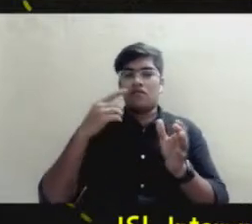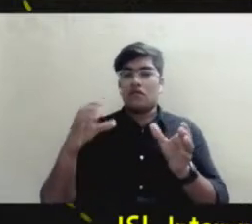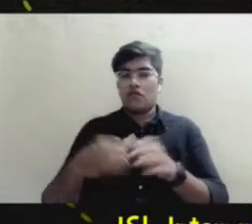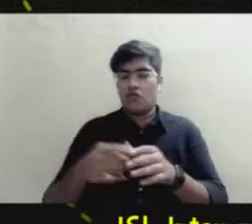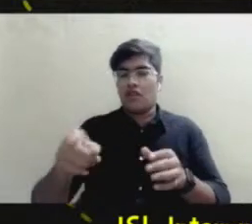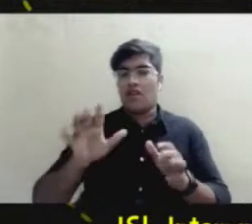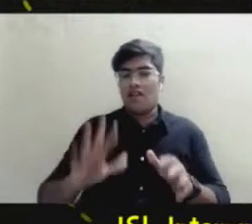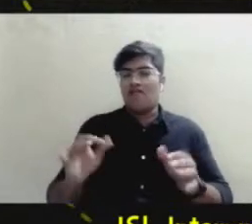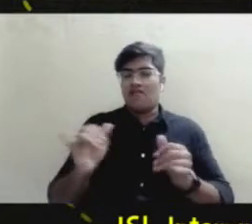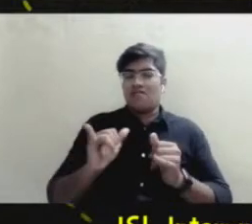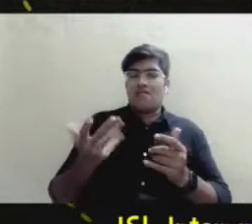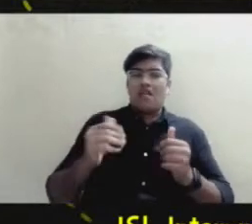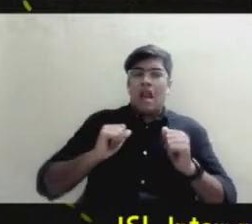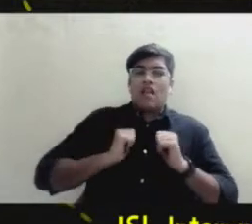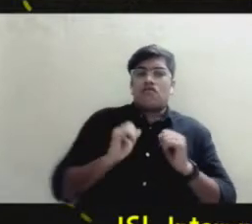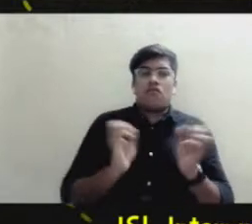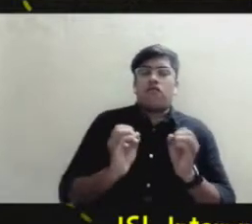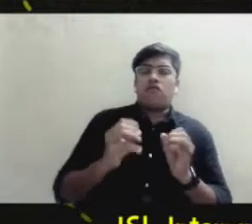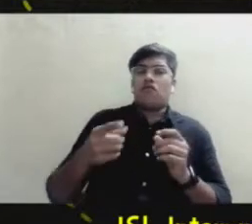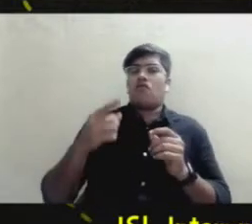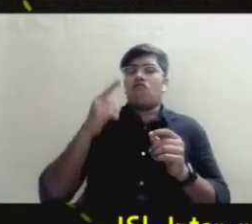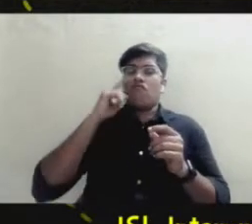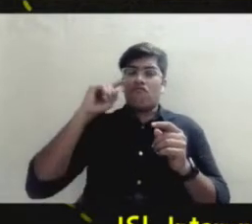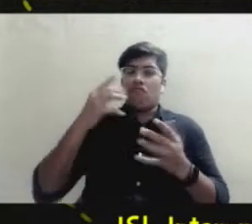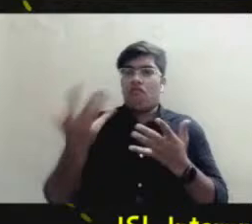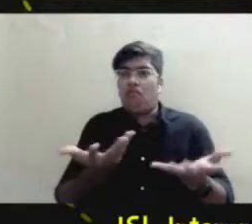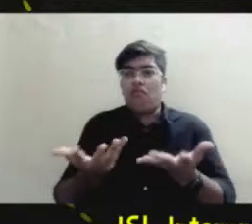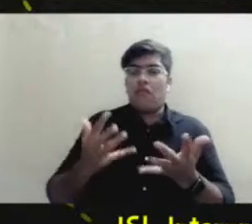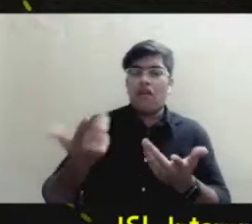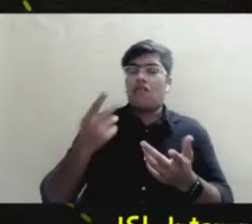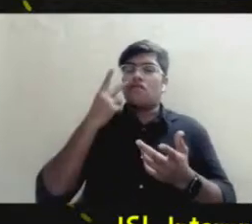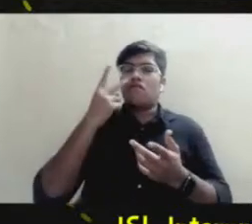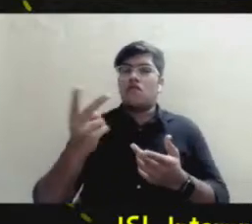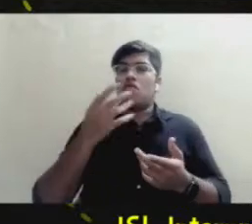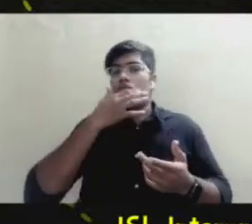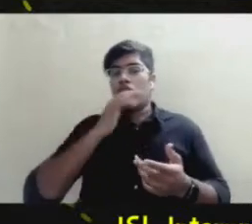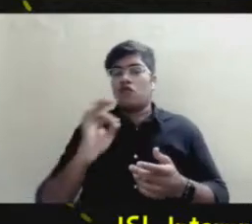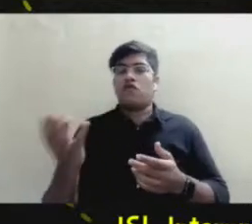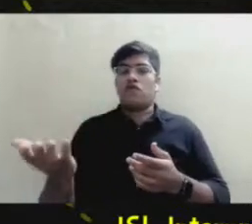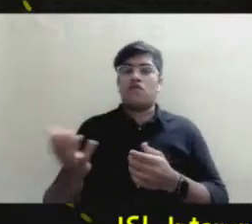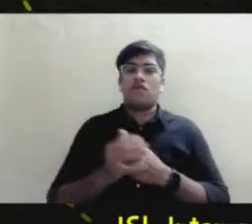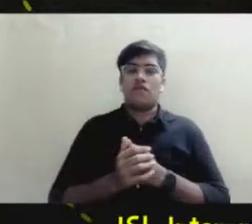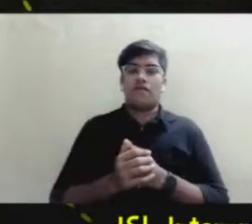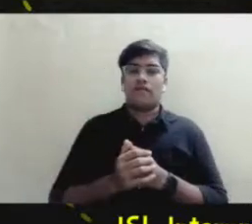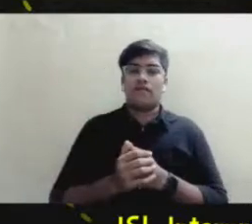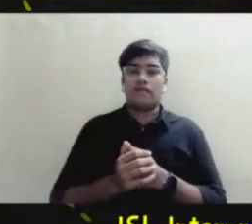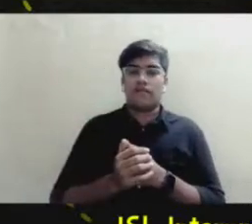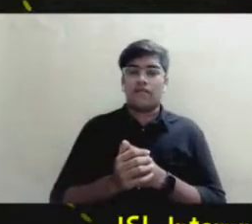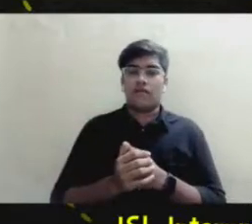restlessness, but also very magnificent restlessness, when not just the